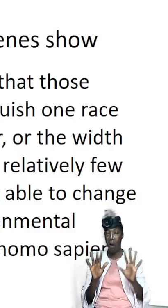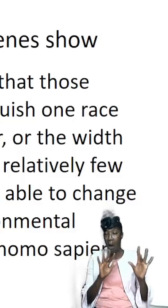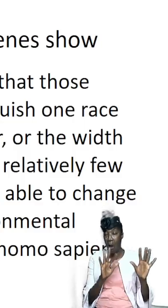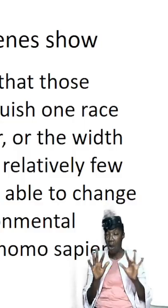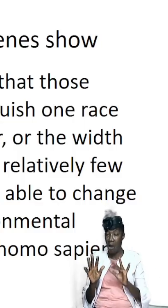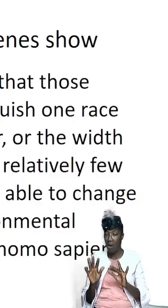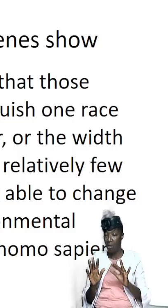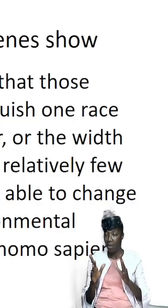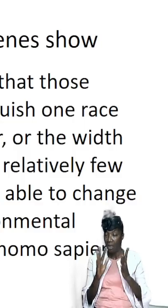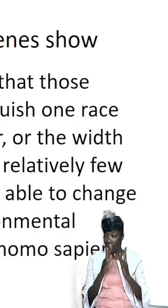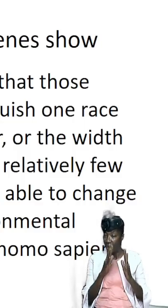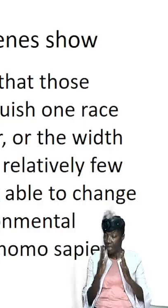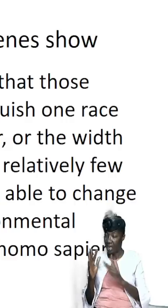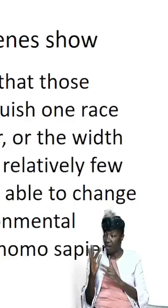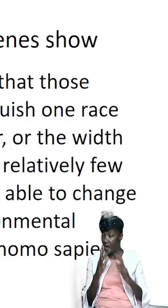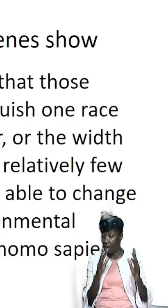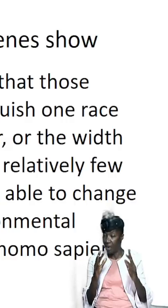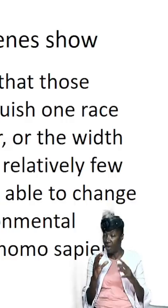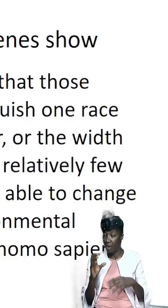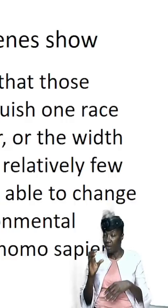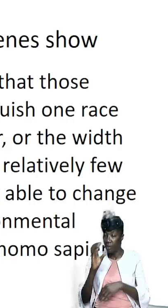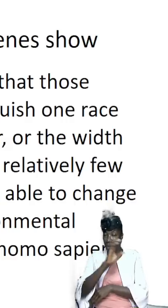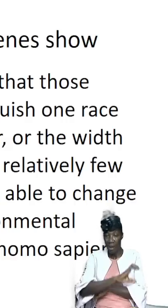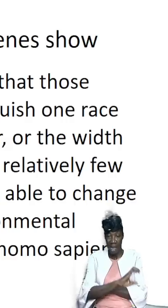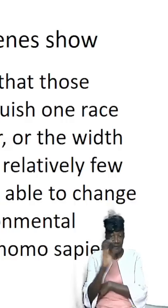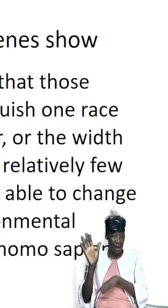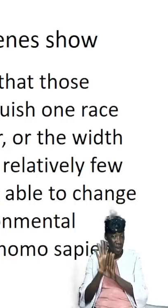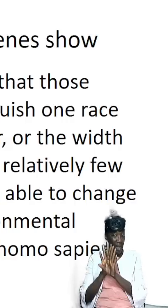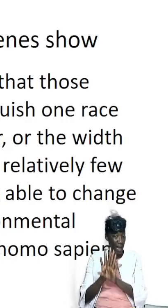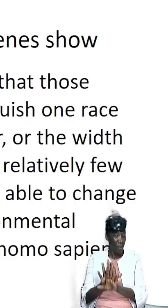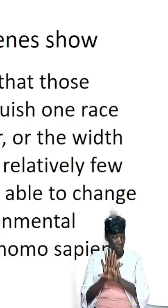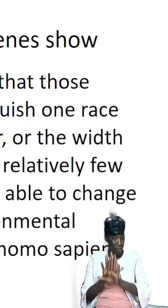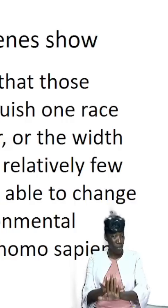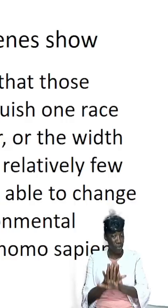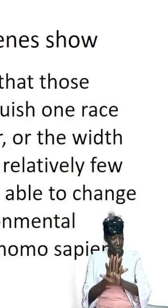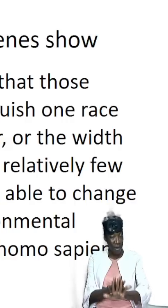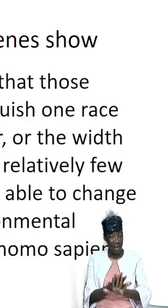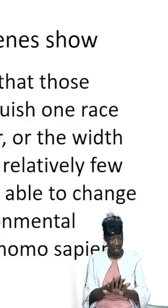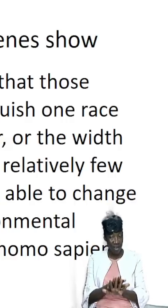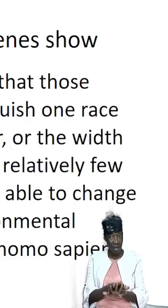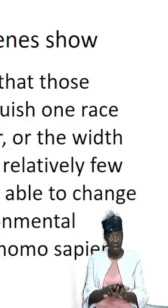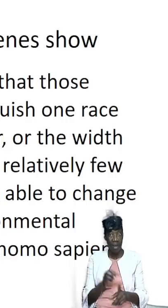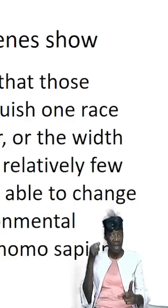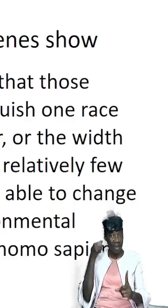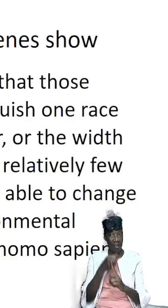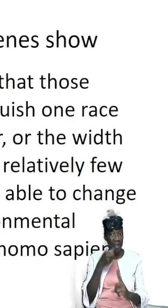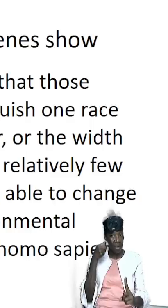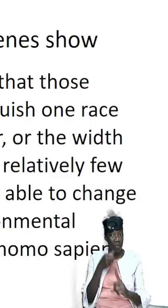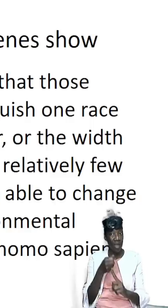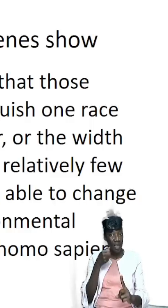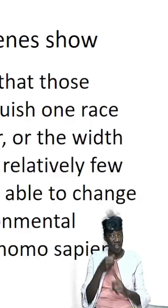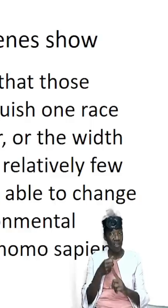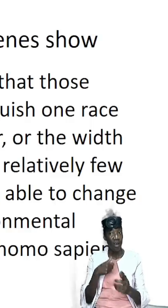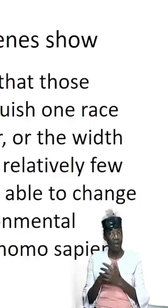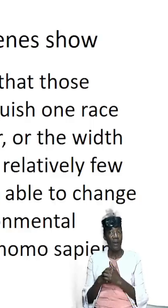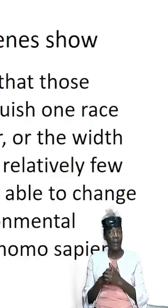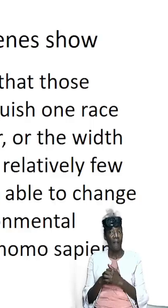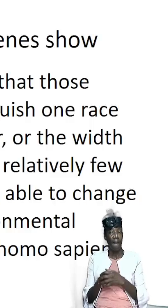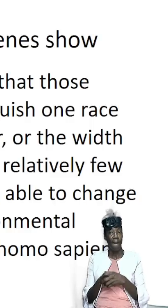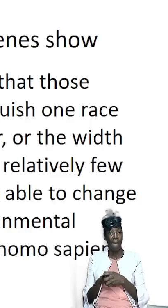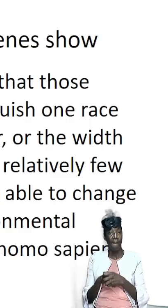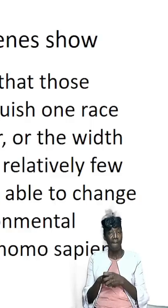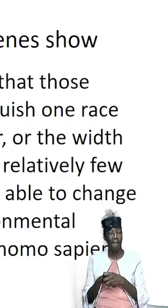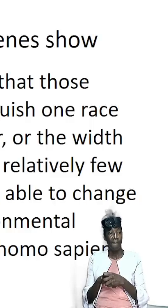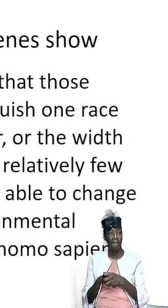a result of environmental pressures, environmental conditions. And so, even